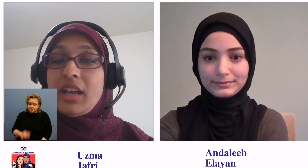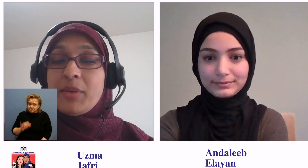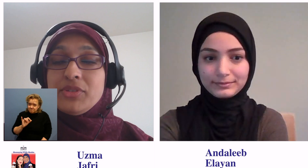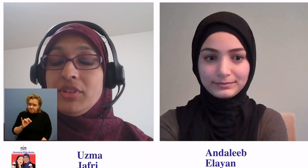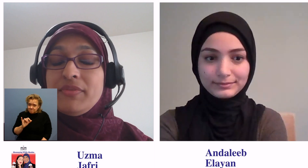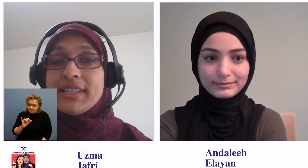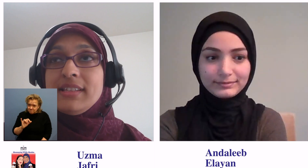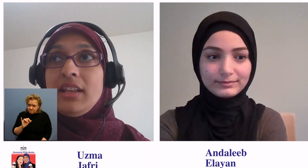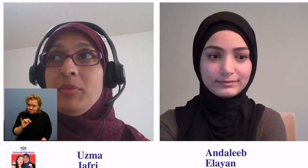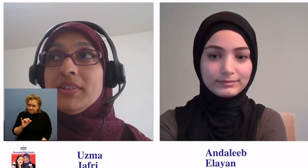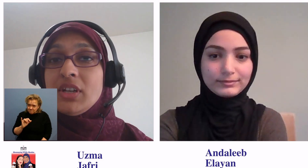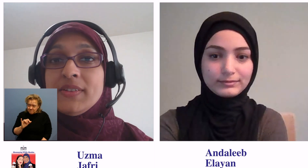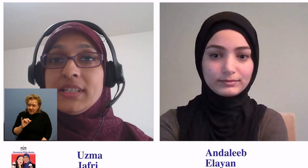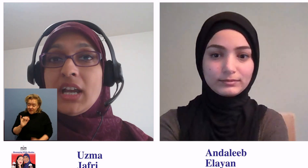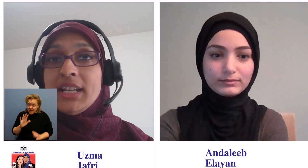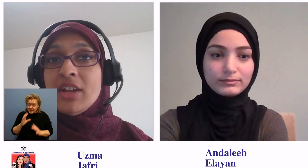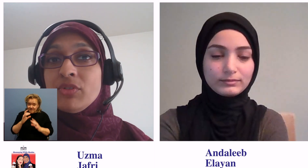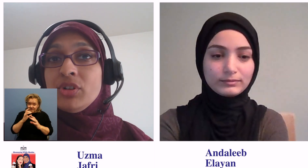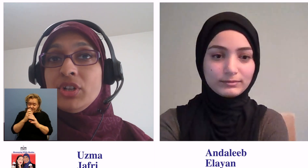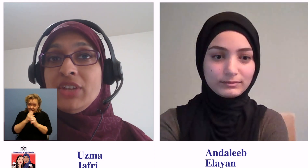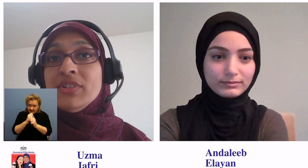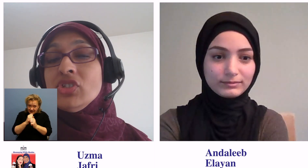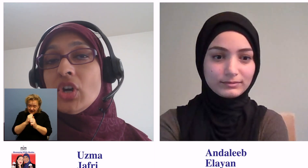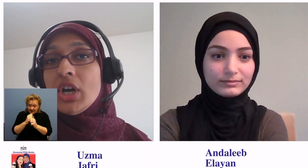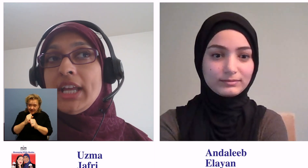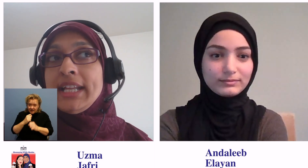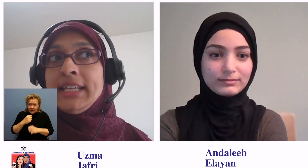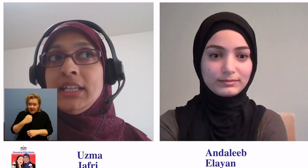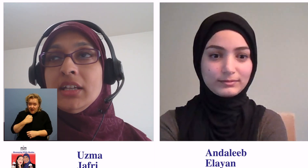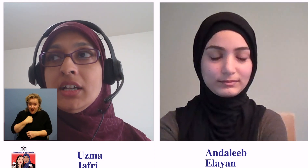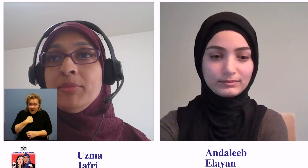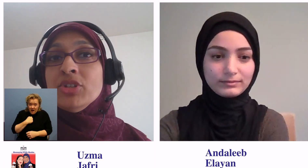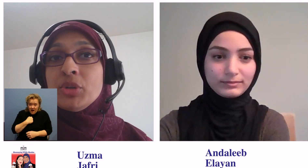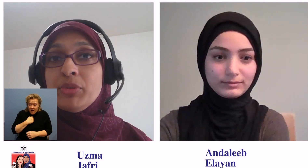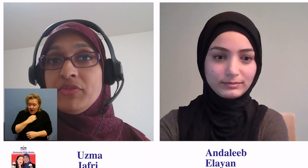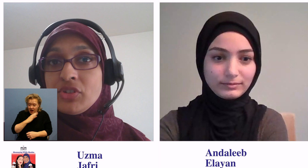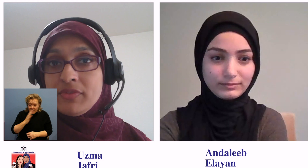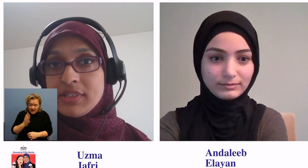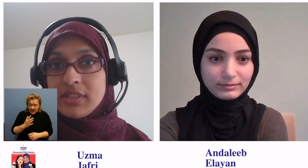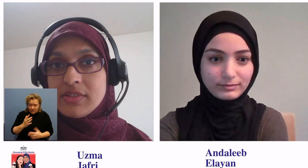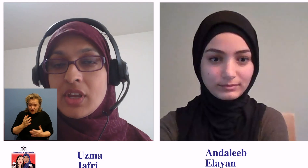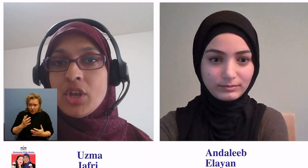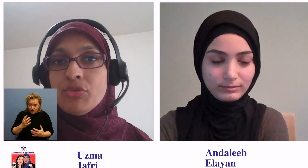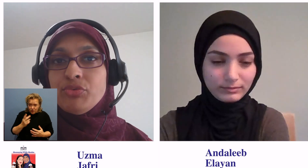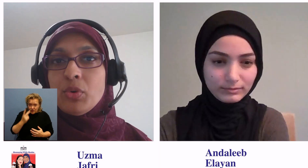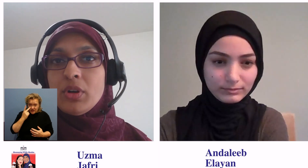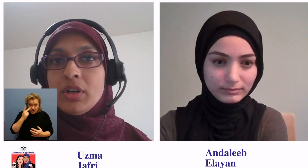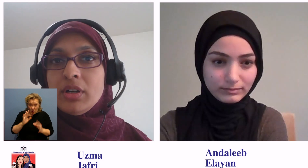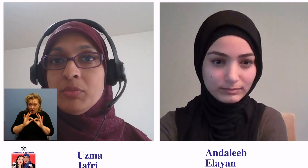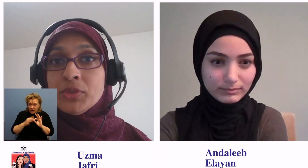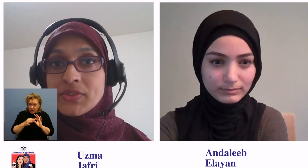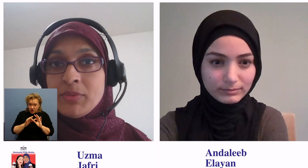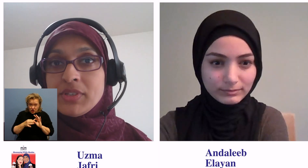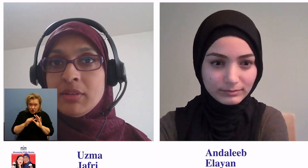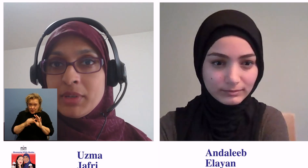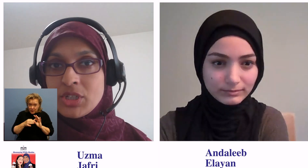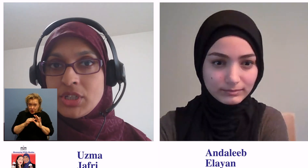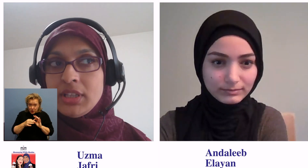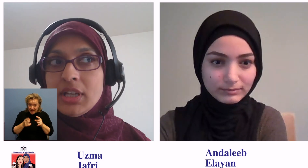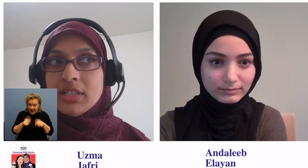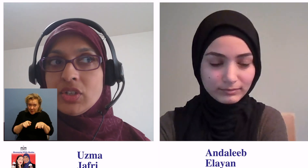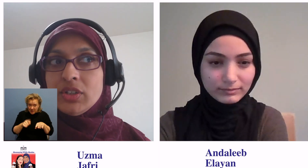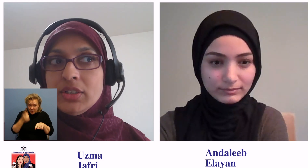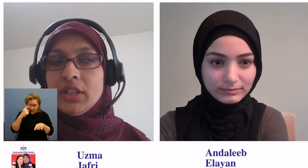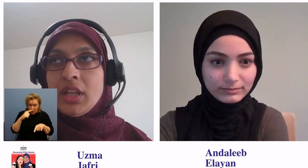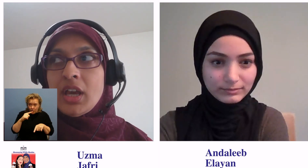That's absolutely fascinating because, honestly, I never even saw any, um, interpretive services for Muslims in the